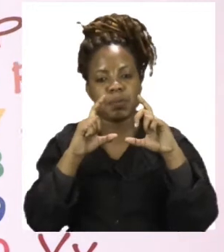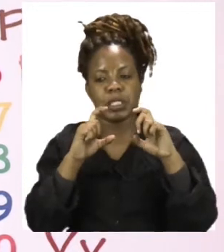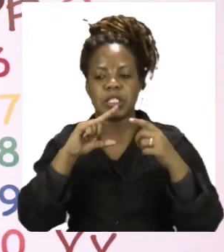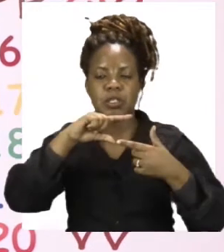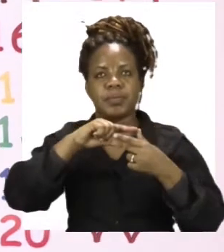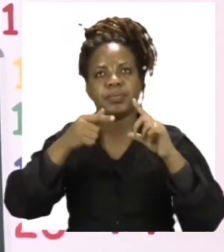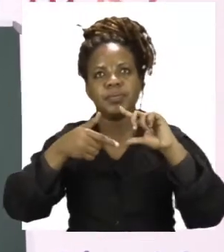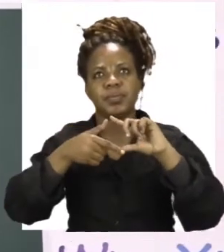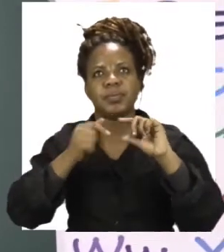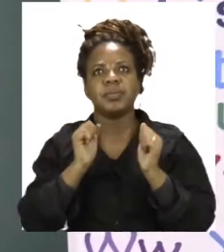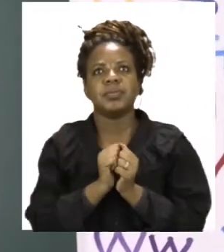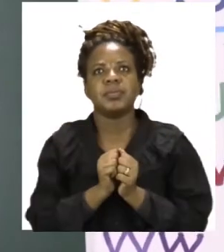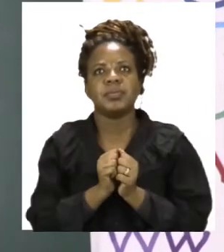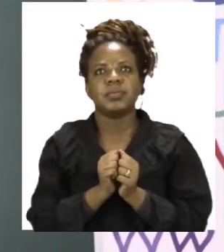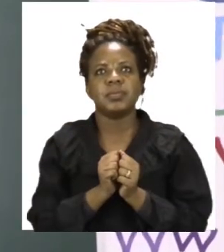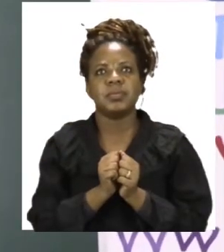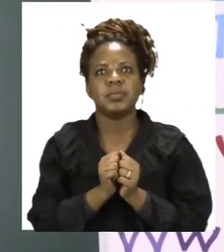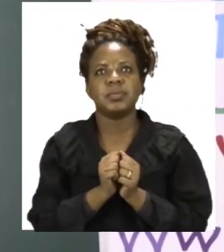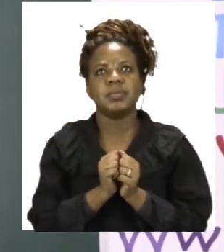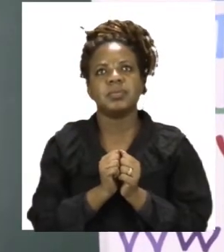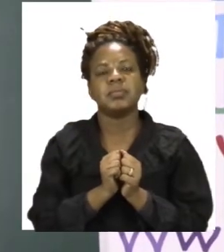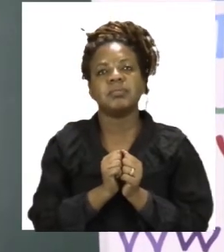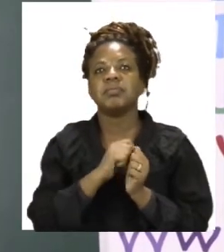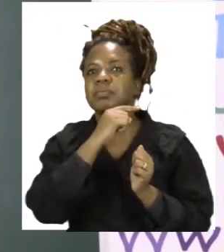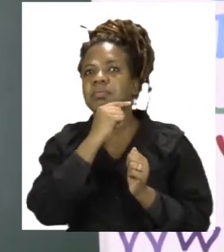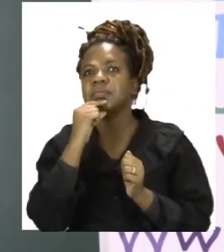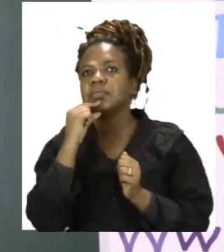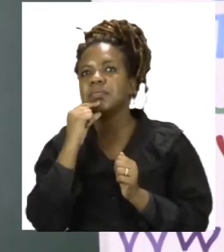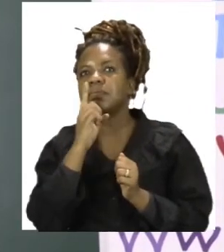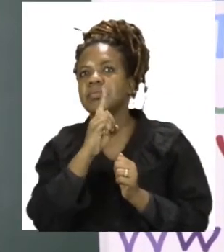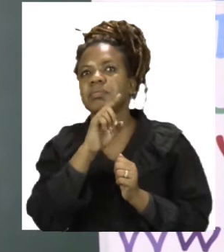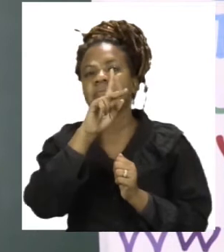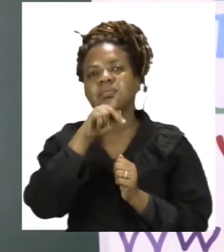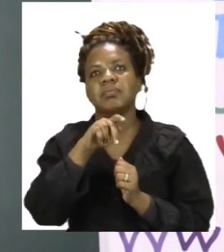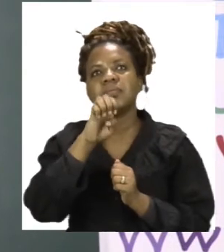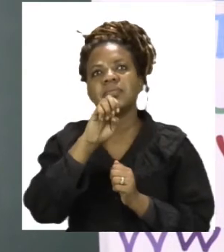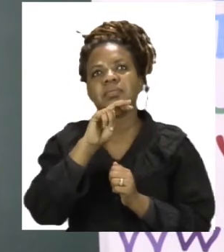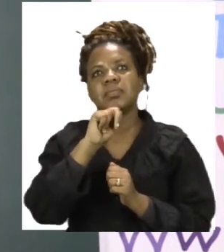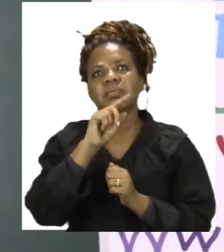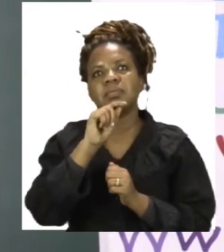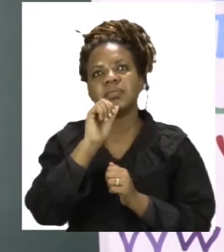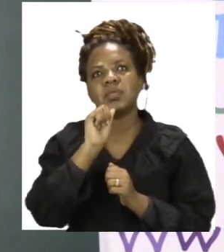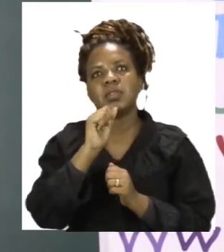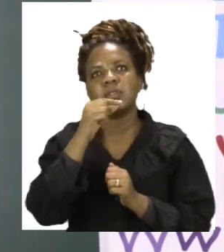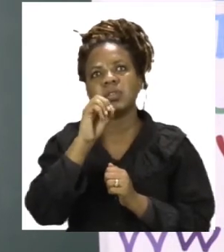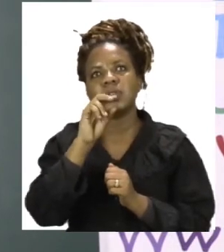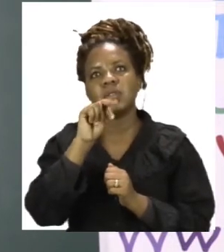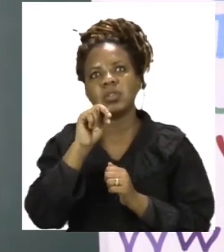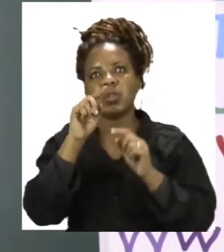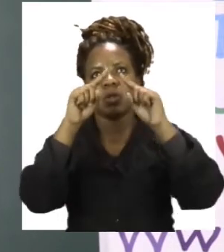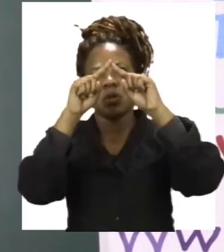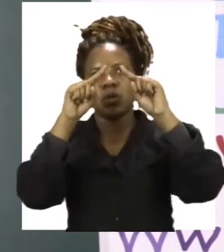at the bottom, and this one is called a pentagon. Pentagon. Let